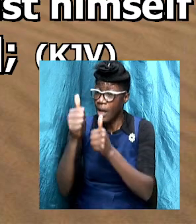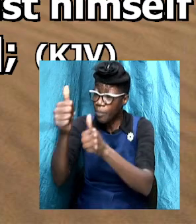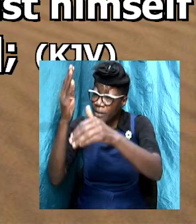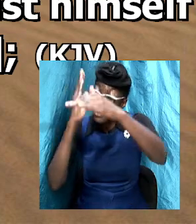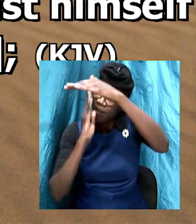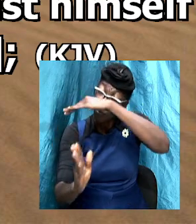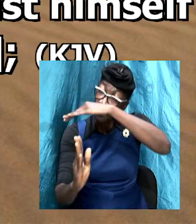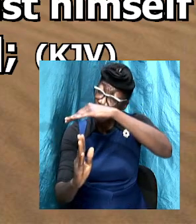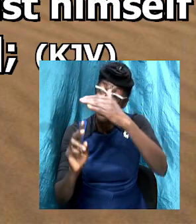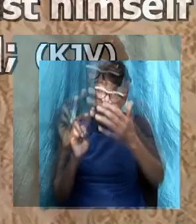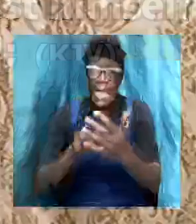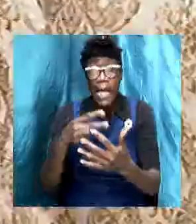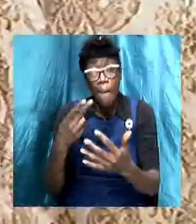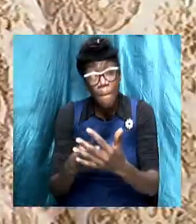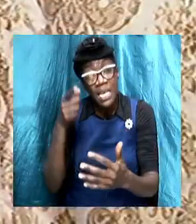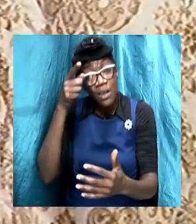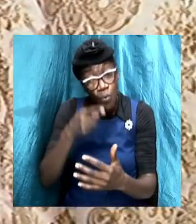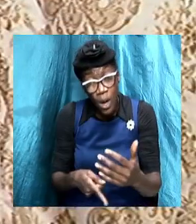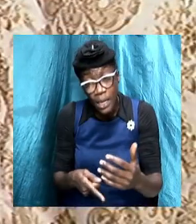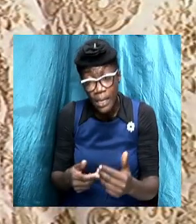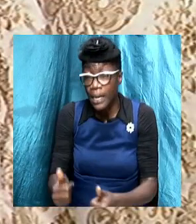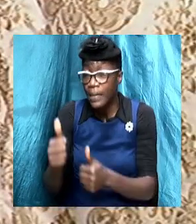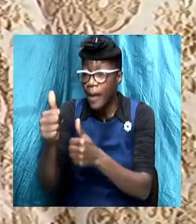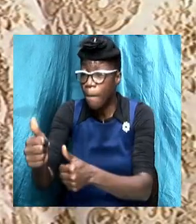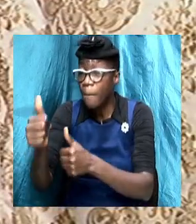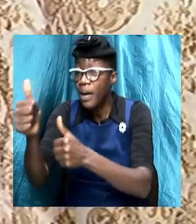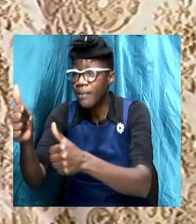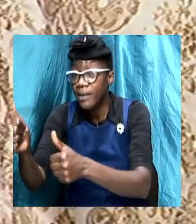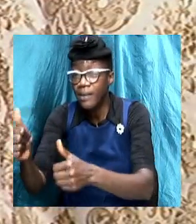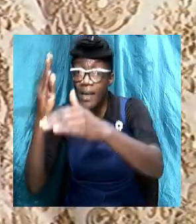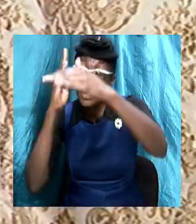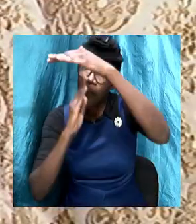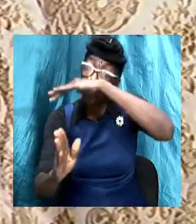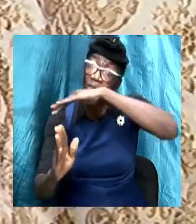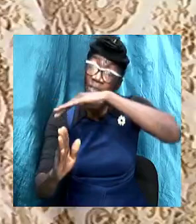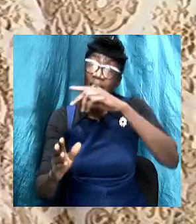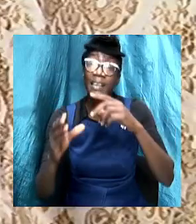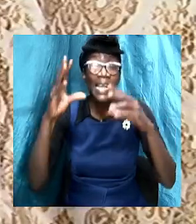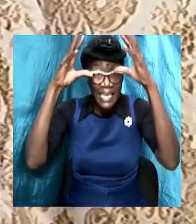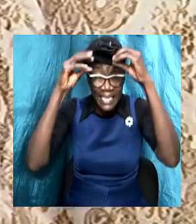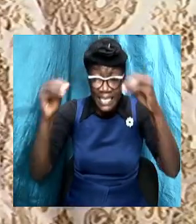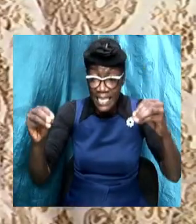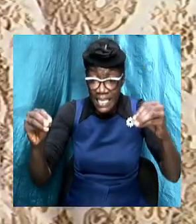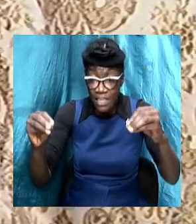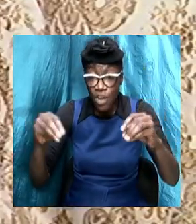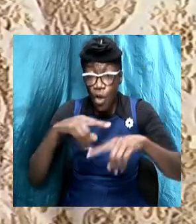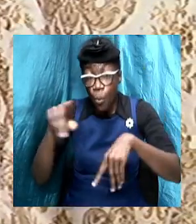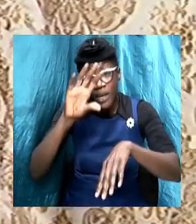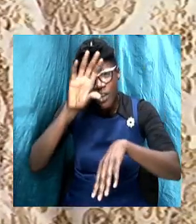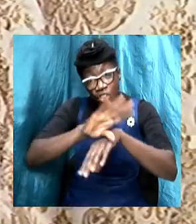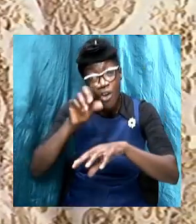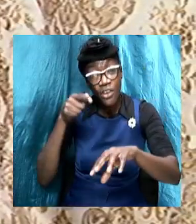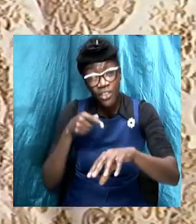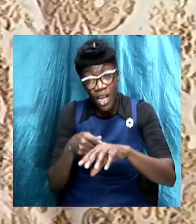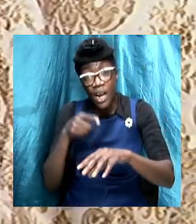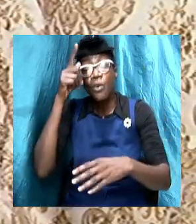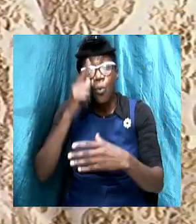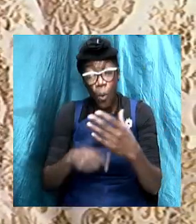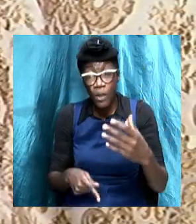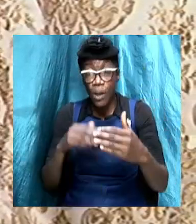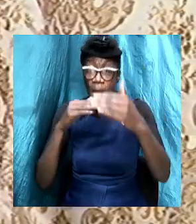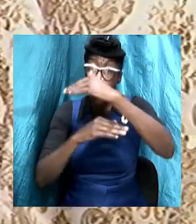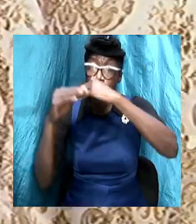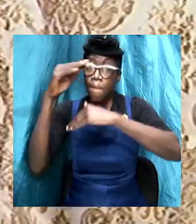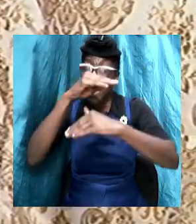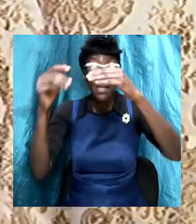what the apostles and the prophets taught when the church started is what we should build our foundation upon. In